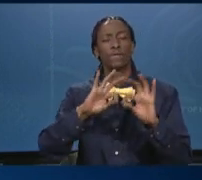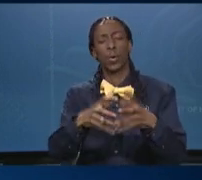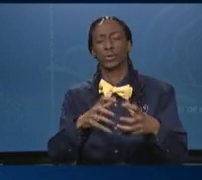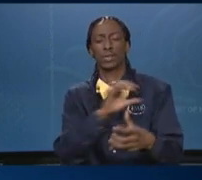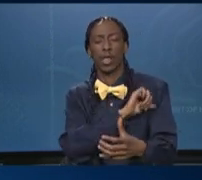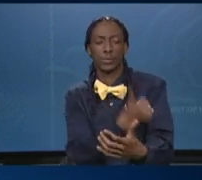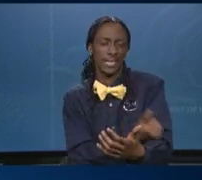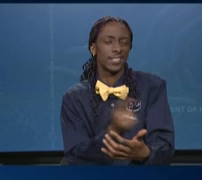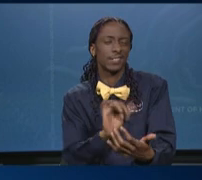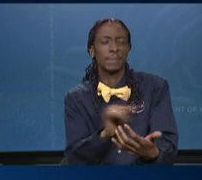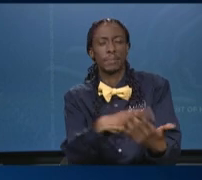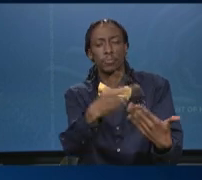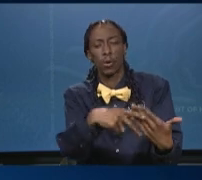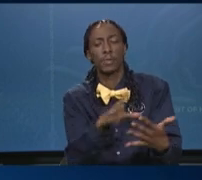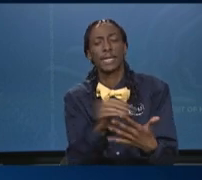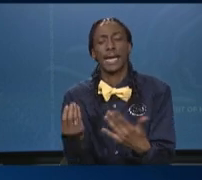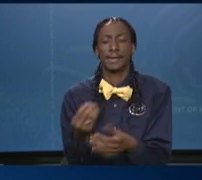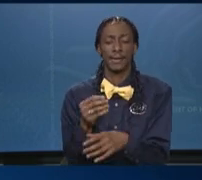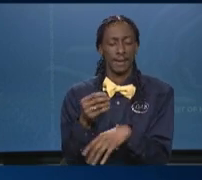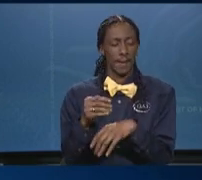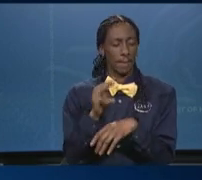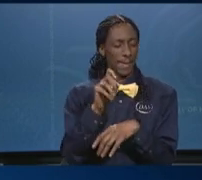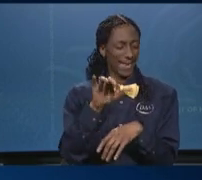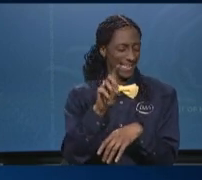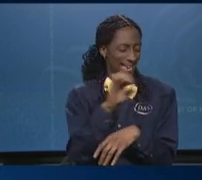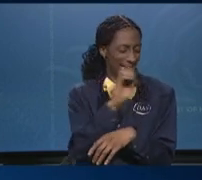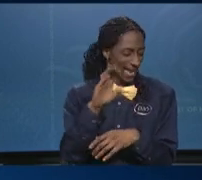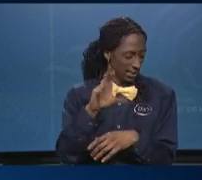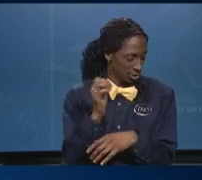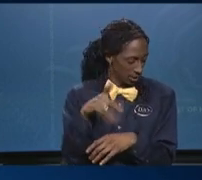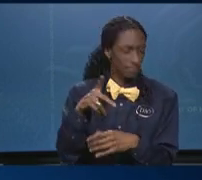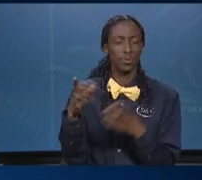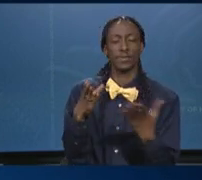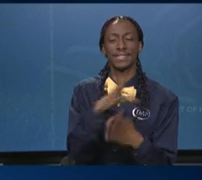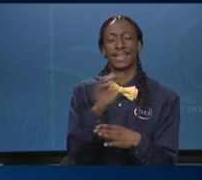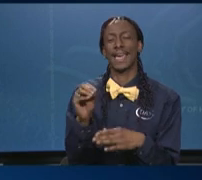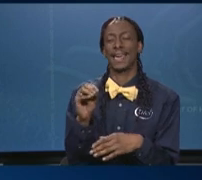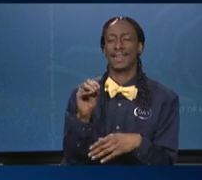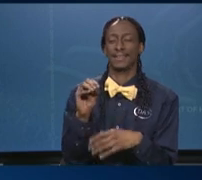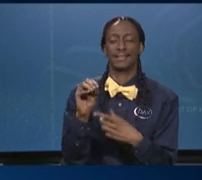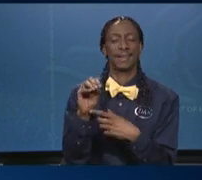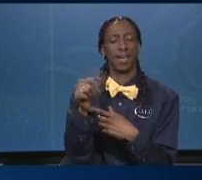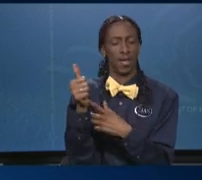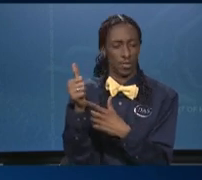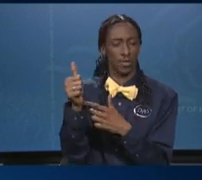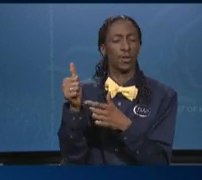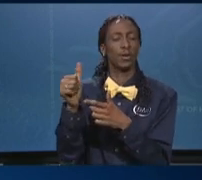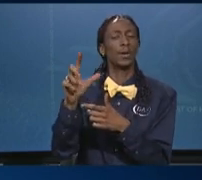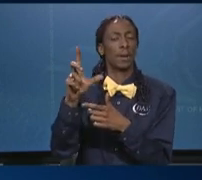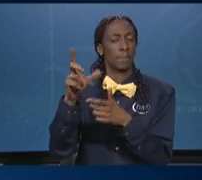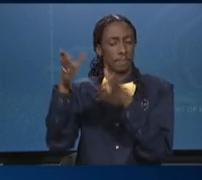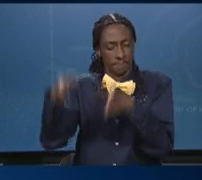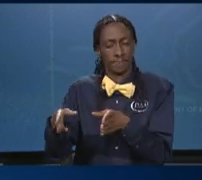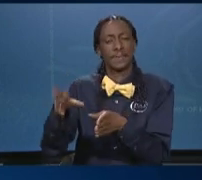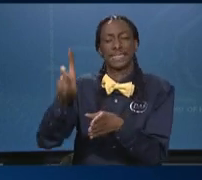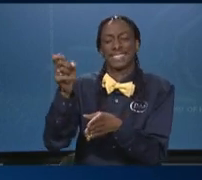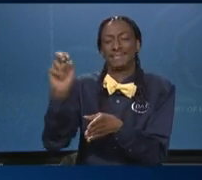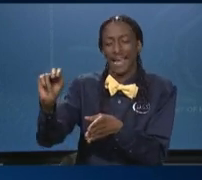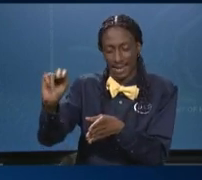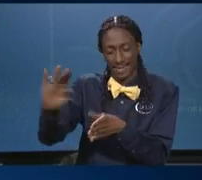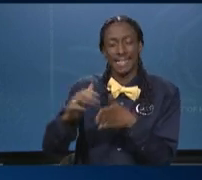Director of the Center for Medicaid and CHIP Services and Deputy Administrator Dan Tsai. Dan helped lead critical health reform